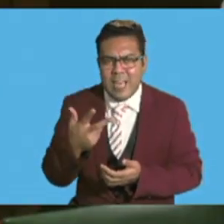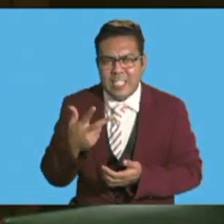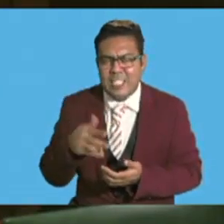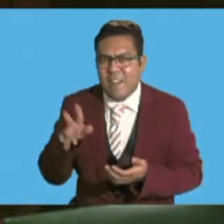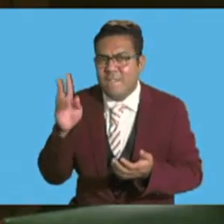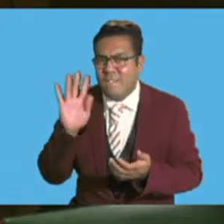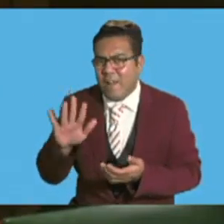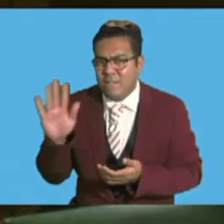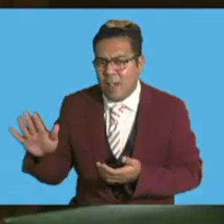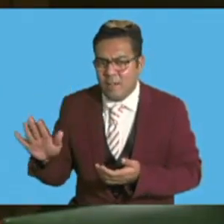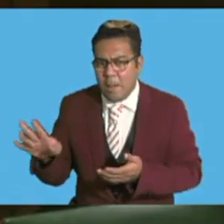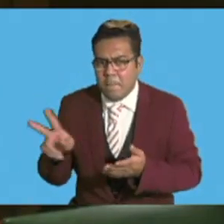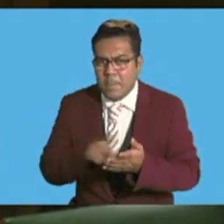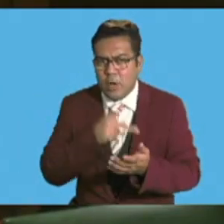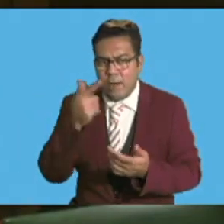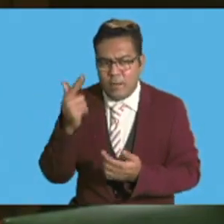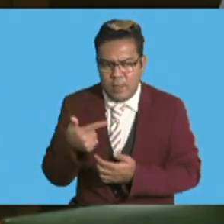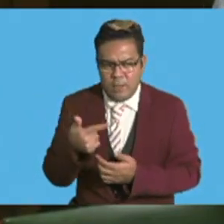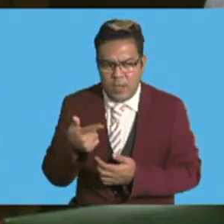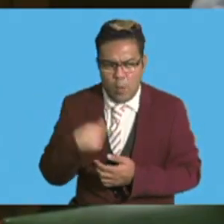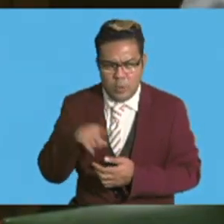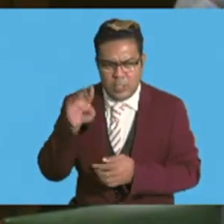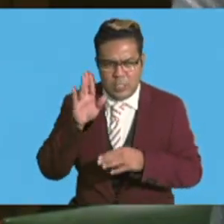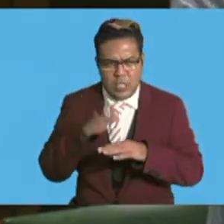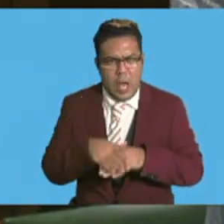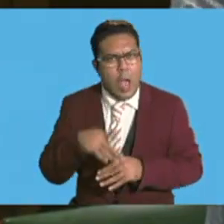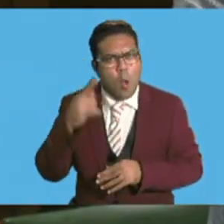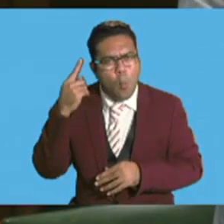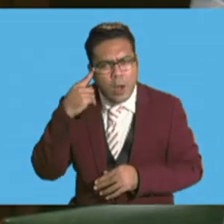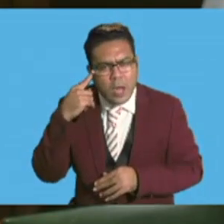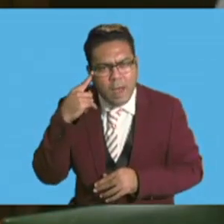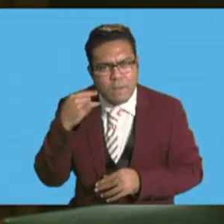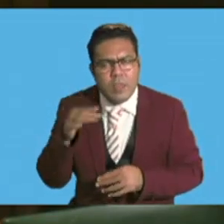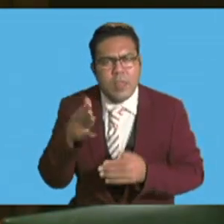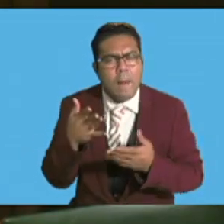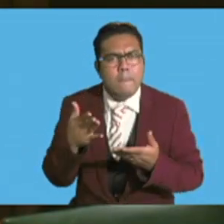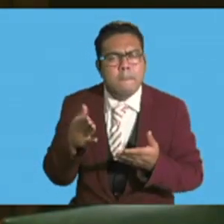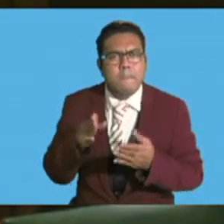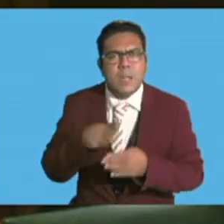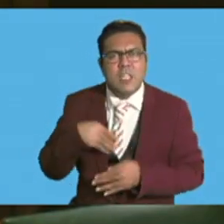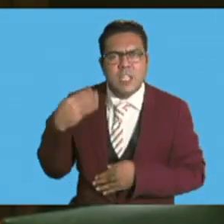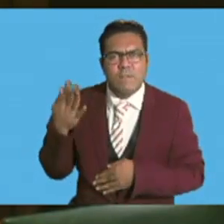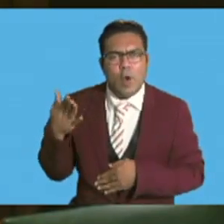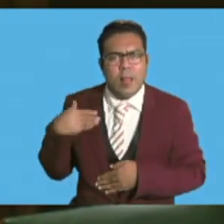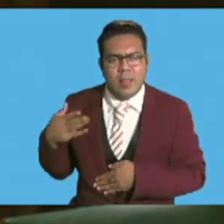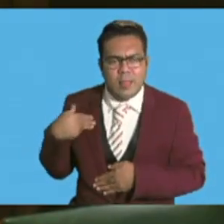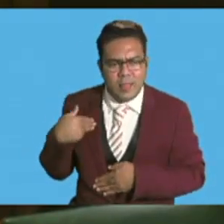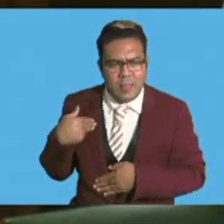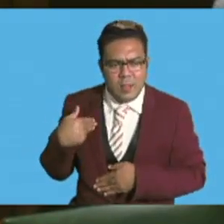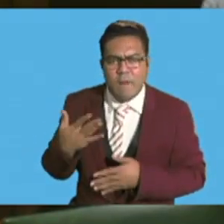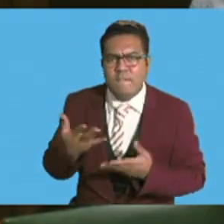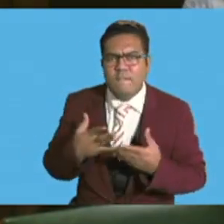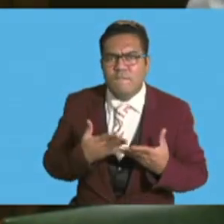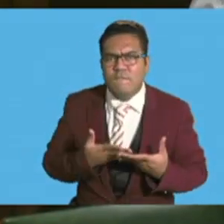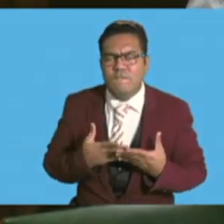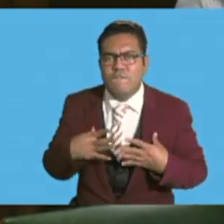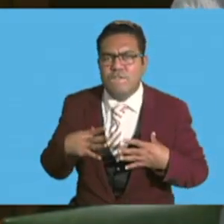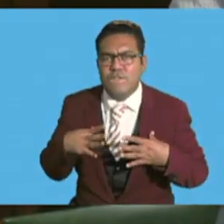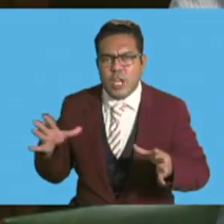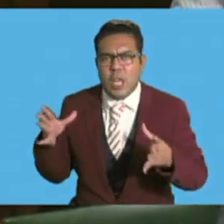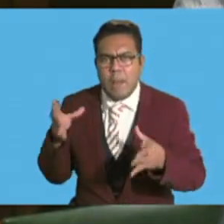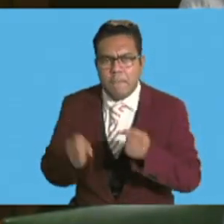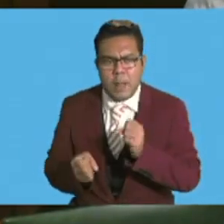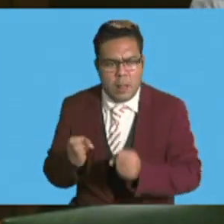7. I was here yesterday. I wonder if the Minister of Health was consulted here of the restriction of free milk into rural maritime